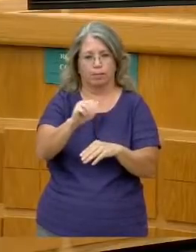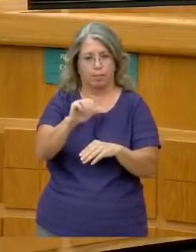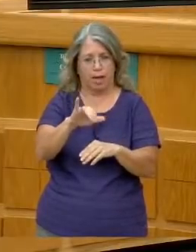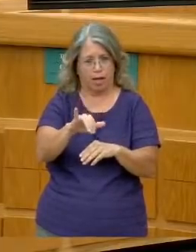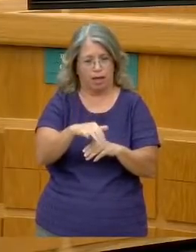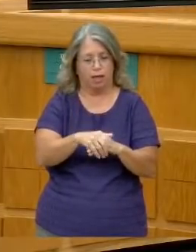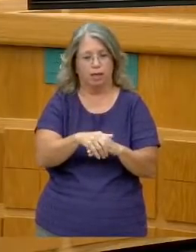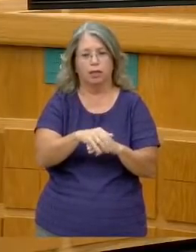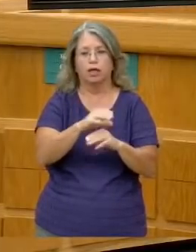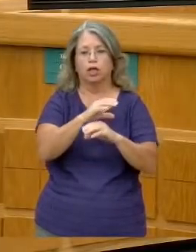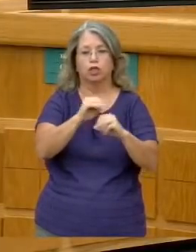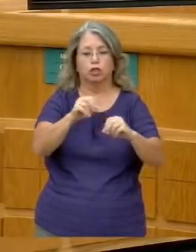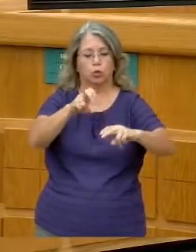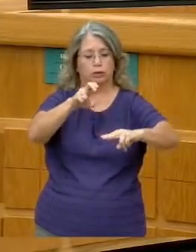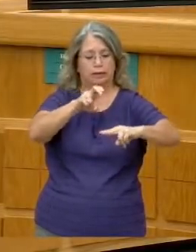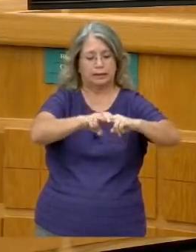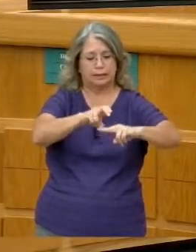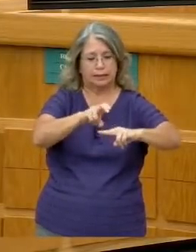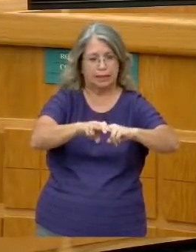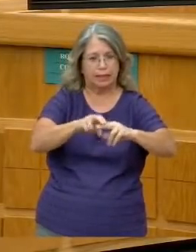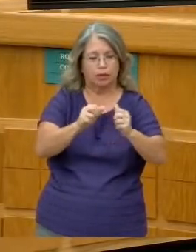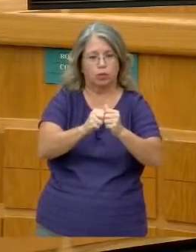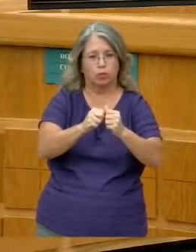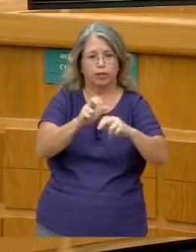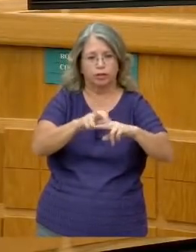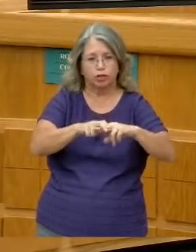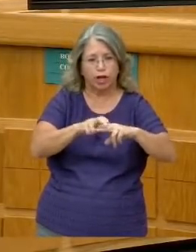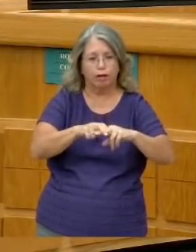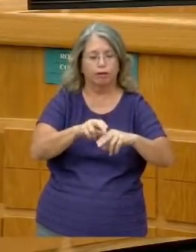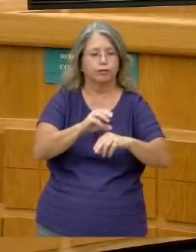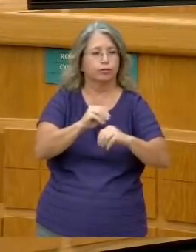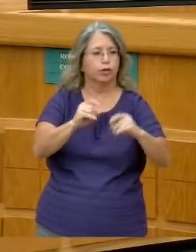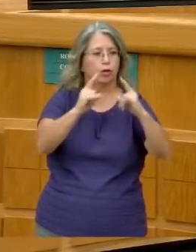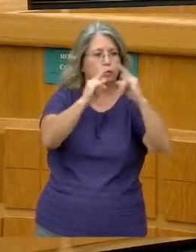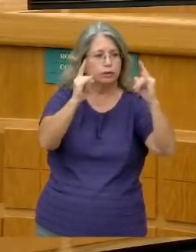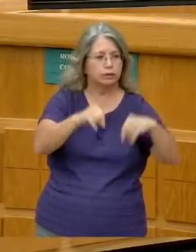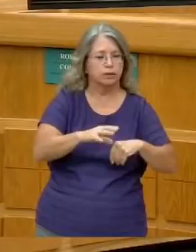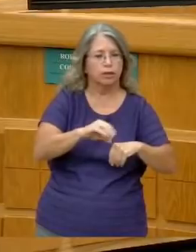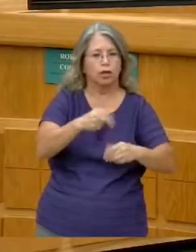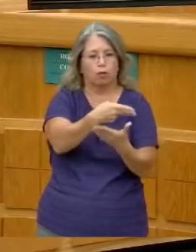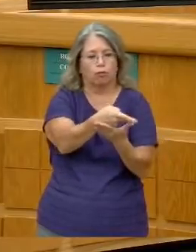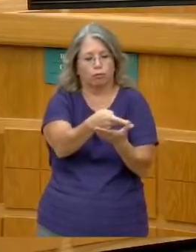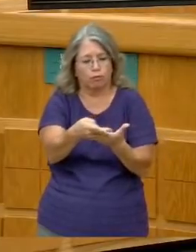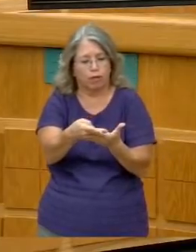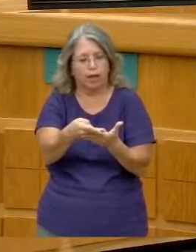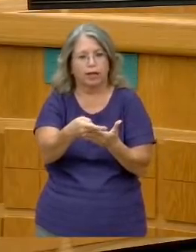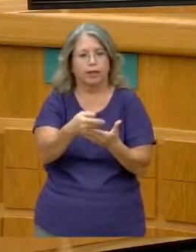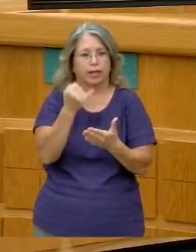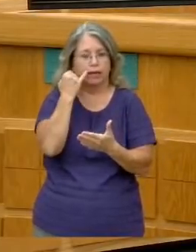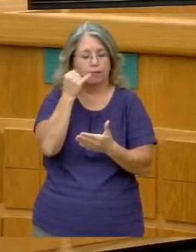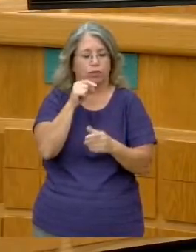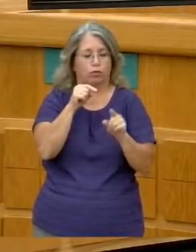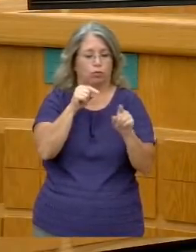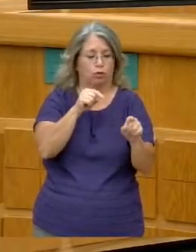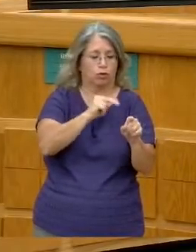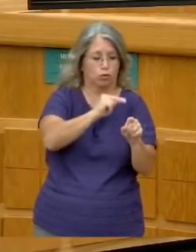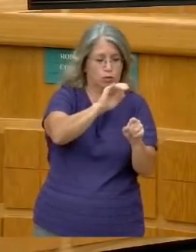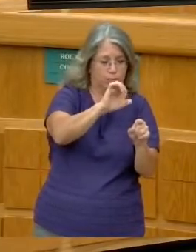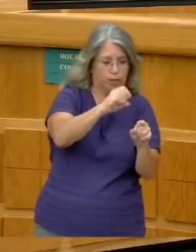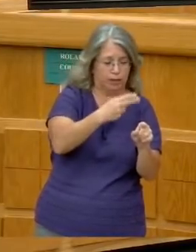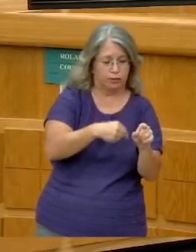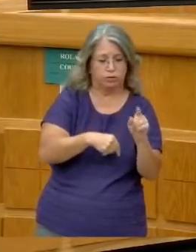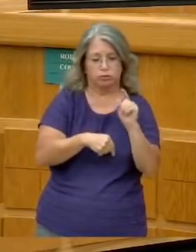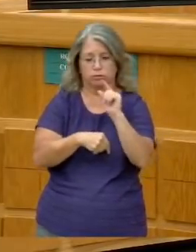no sitting with chairs, no tents, no laying. You have to be active if you're on those two beaches, North Beach and